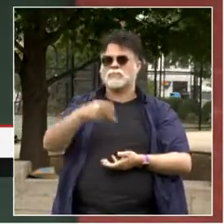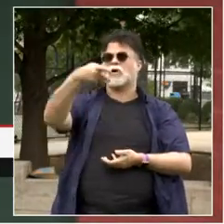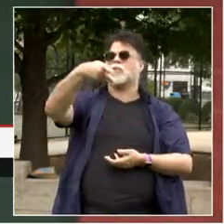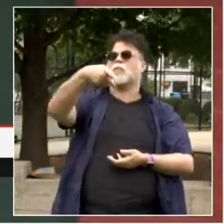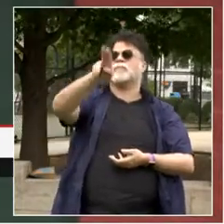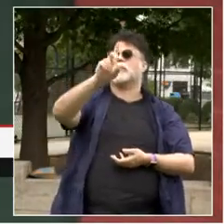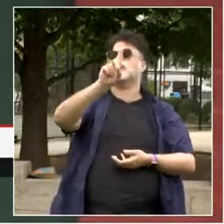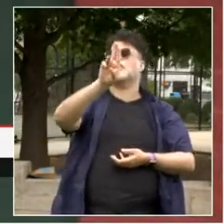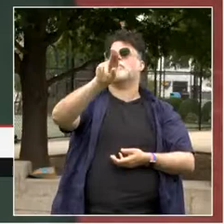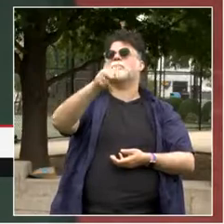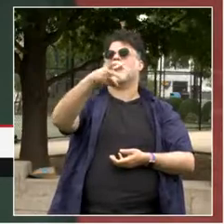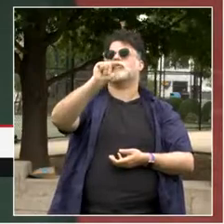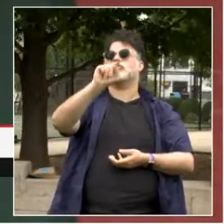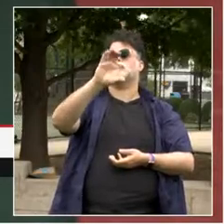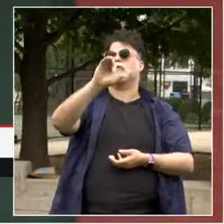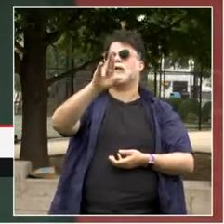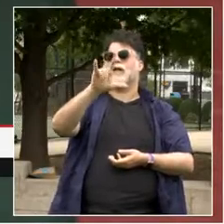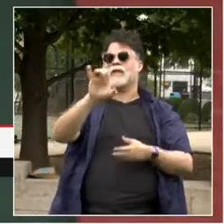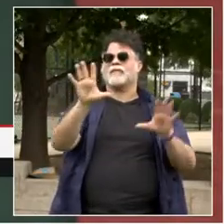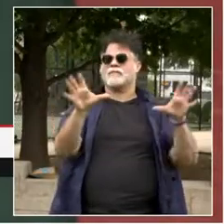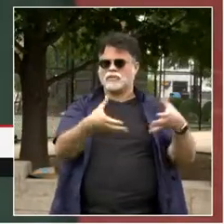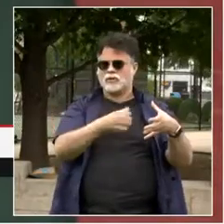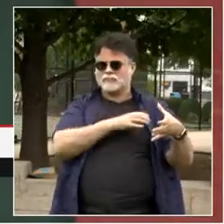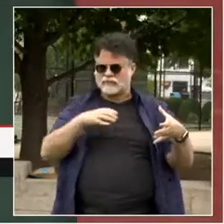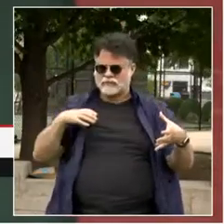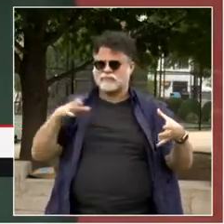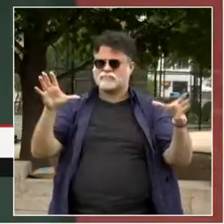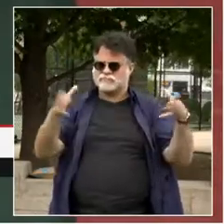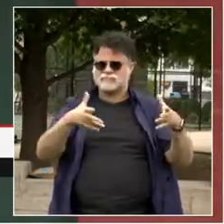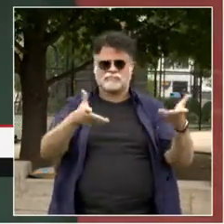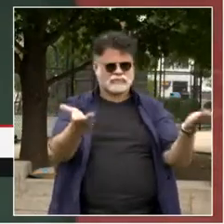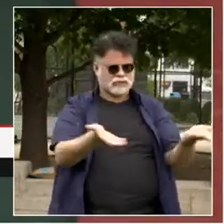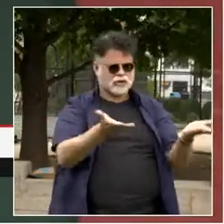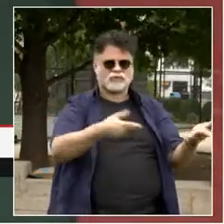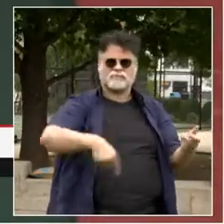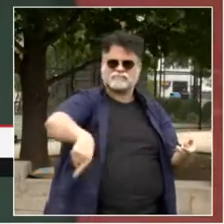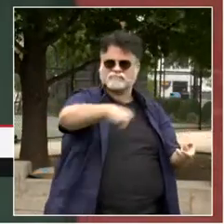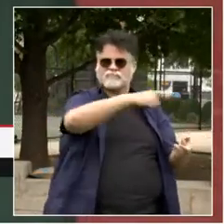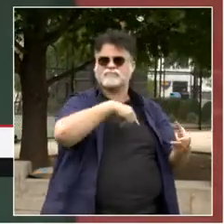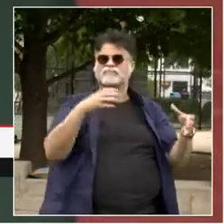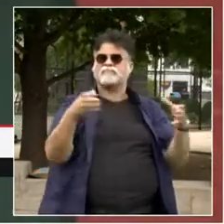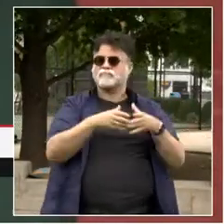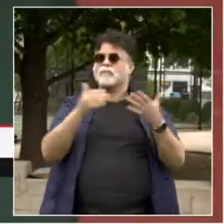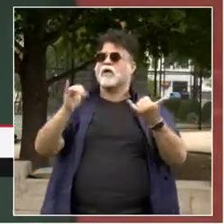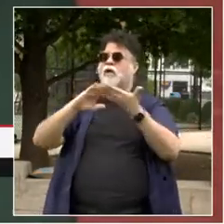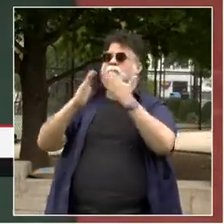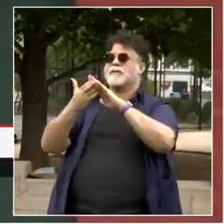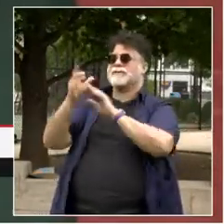right. As well as the broader community, Stonewall Sports, DC Fray,